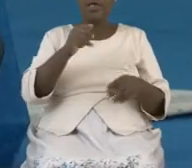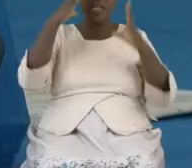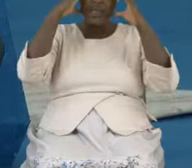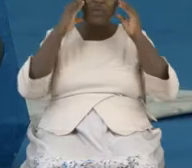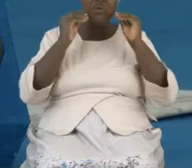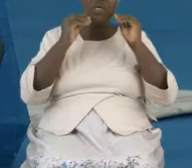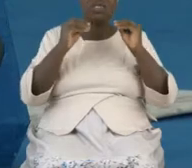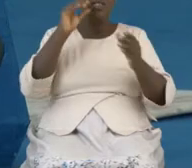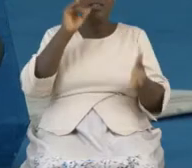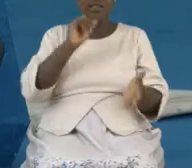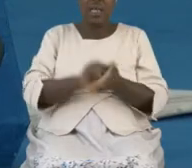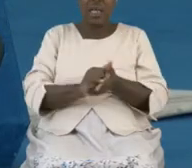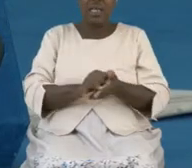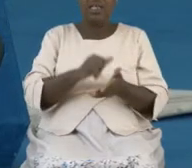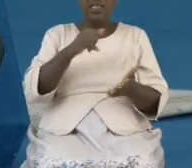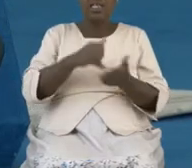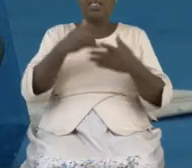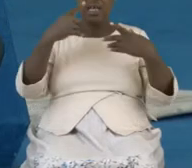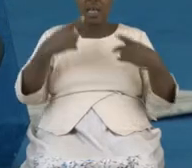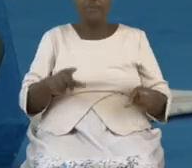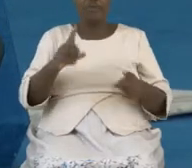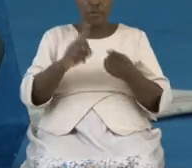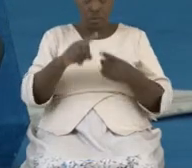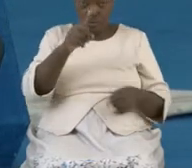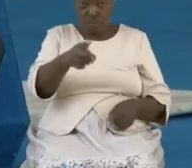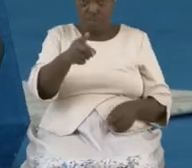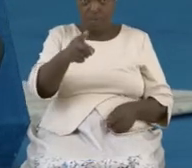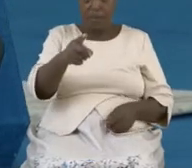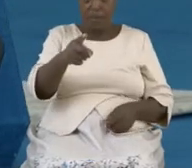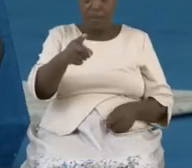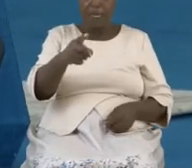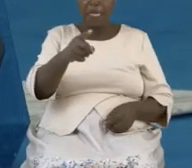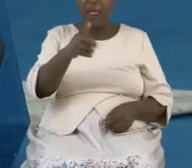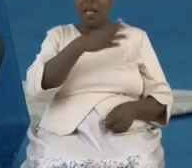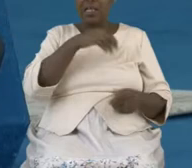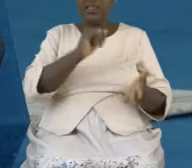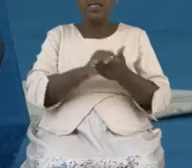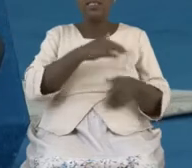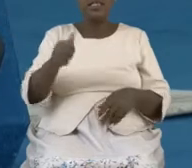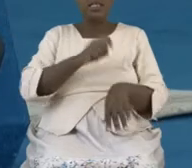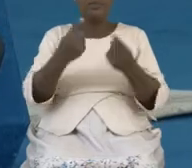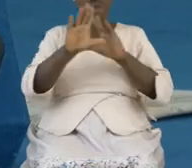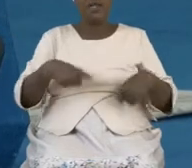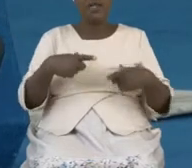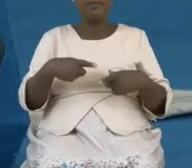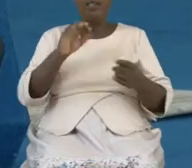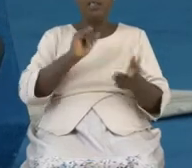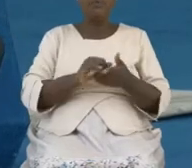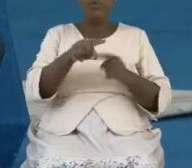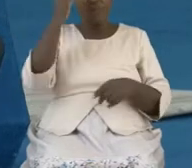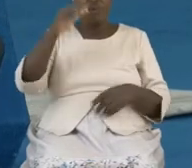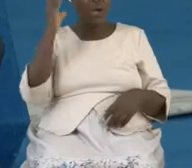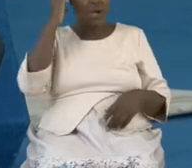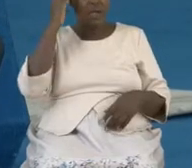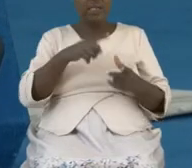happened to you. That a time came in your life when you heard about the crucifixion of